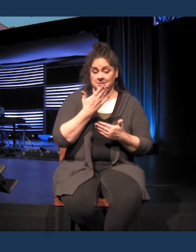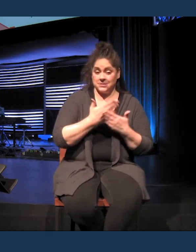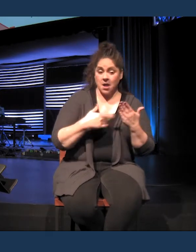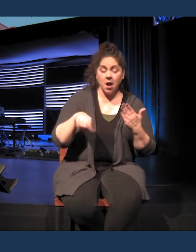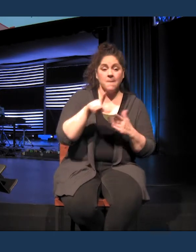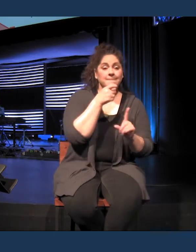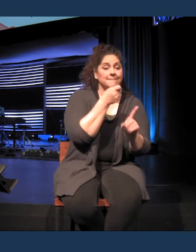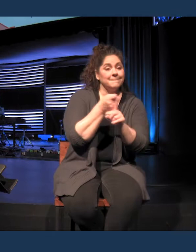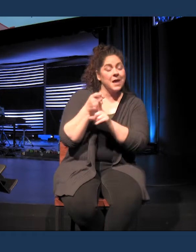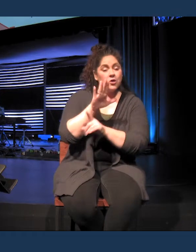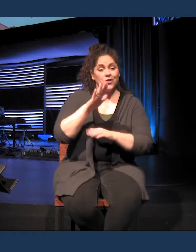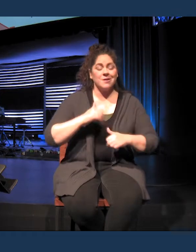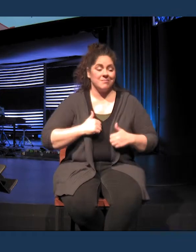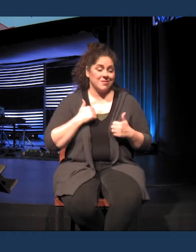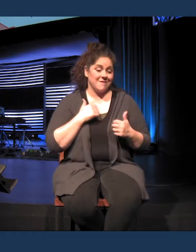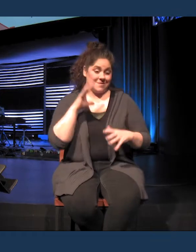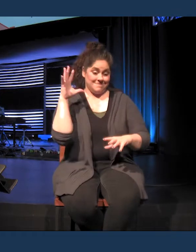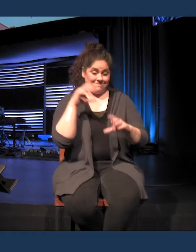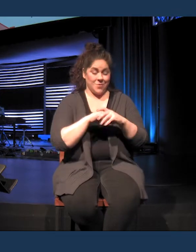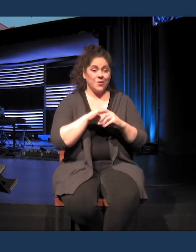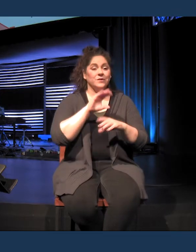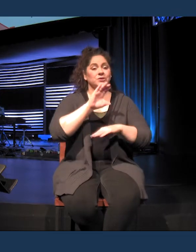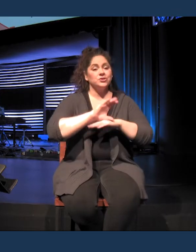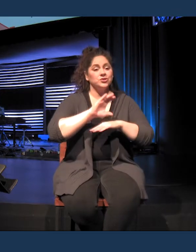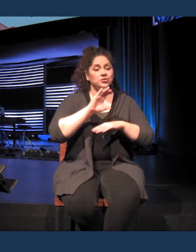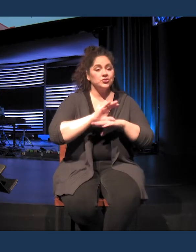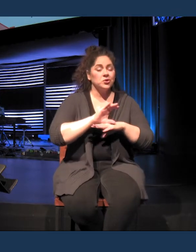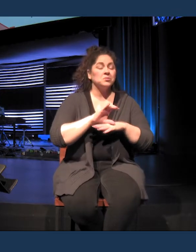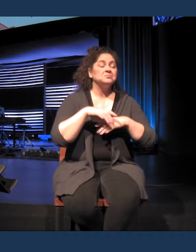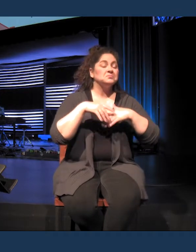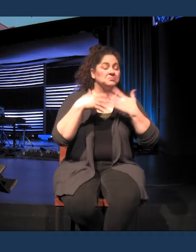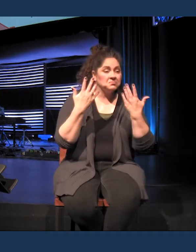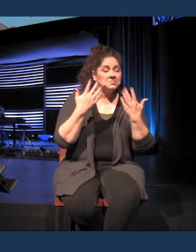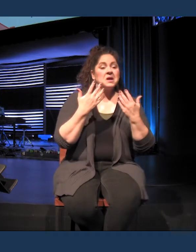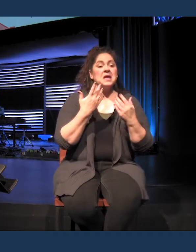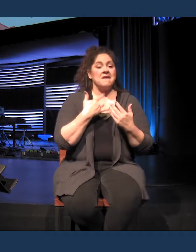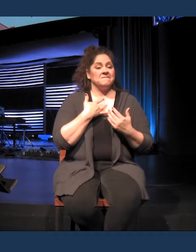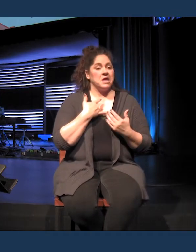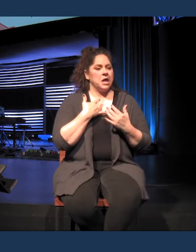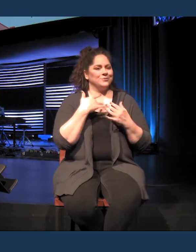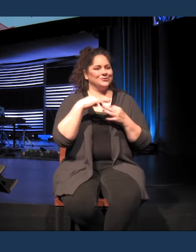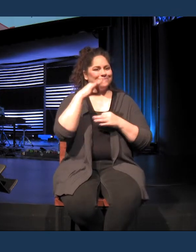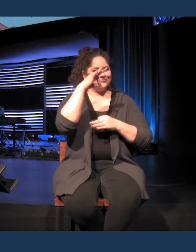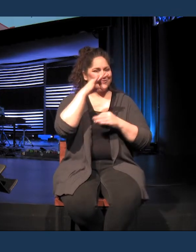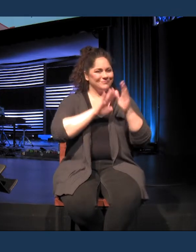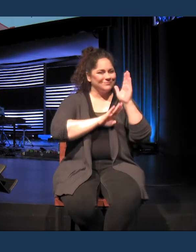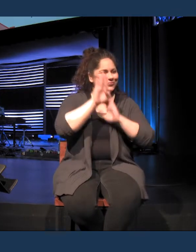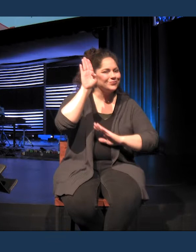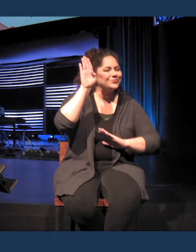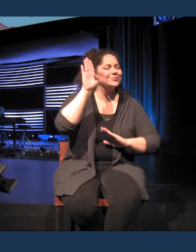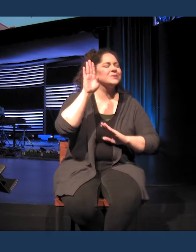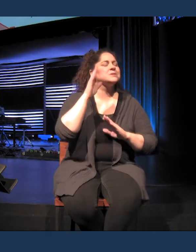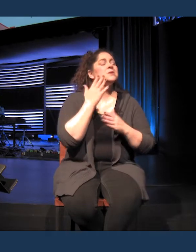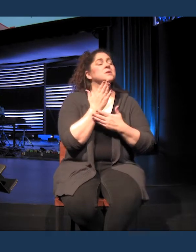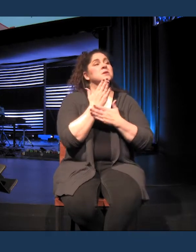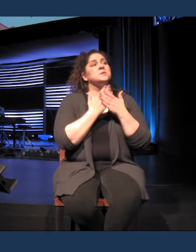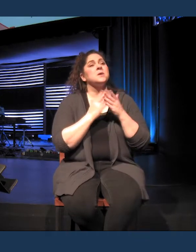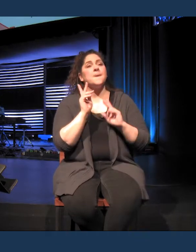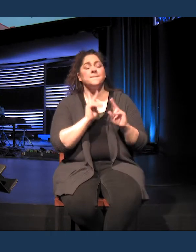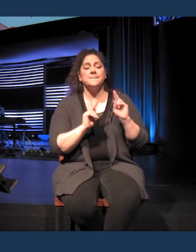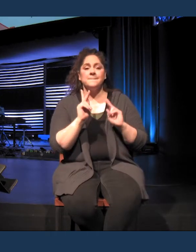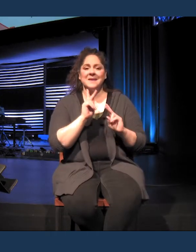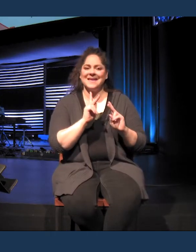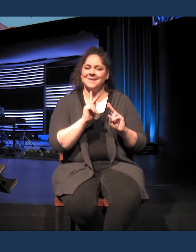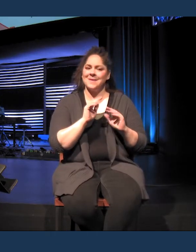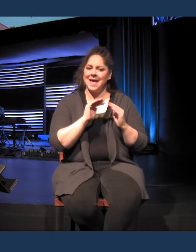some people, being part of a church has contributed to spiritual growth. For some people, it is how they